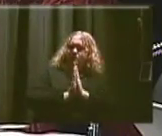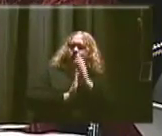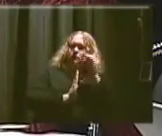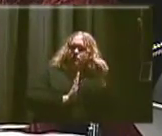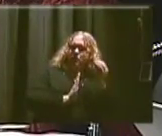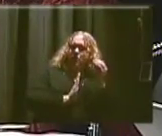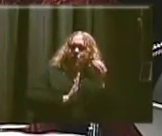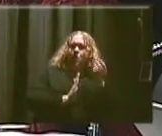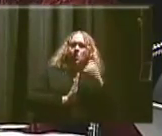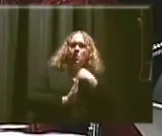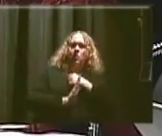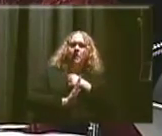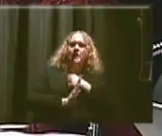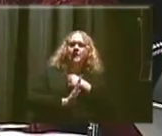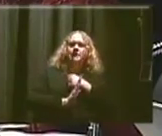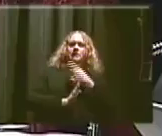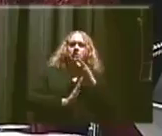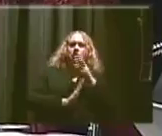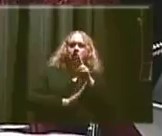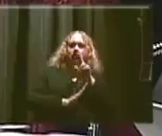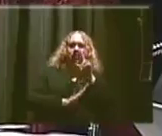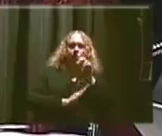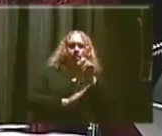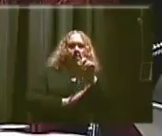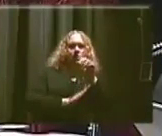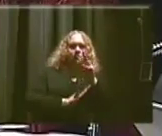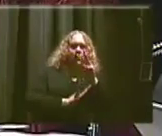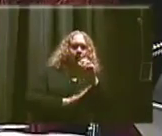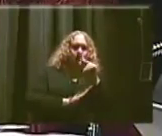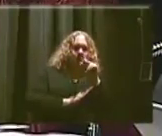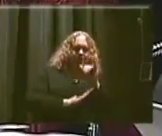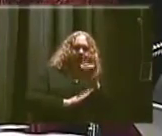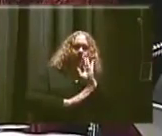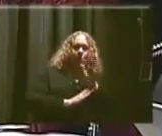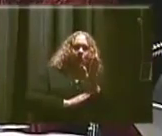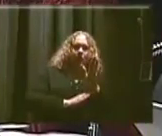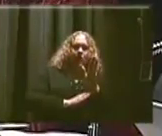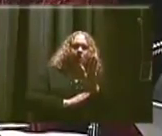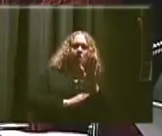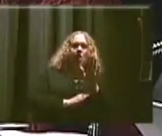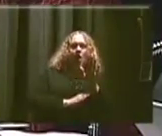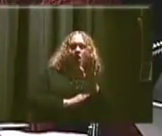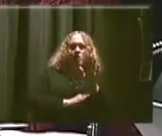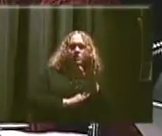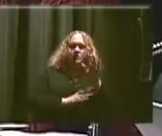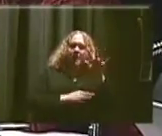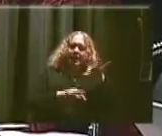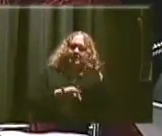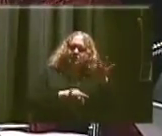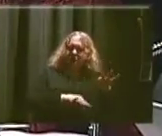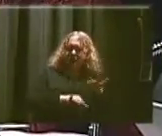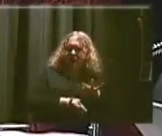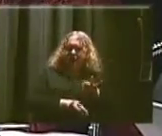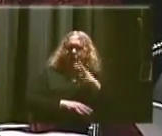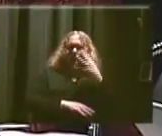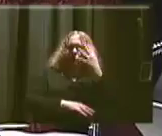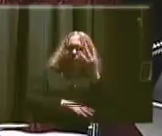talk you through four waiver requests that really give us the flexibility that we need to increase student